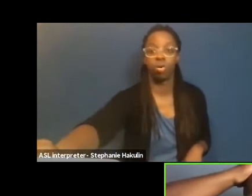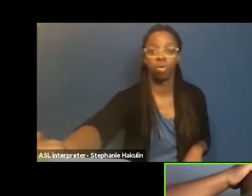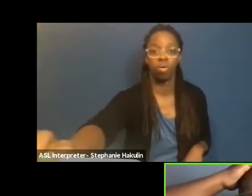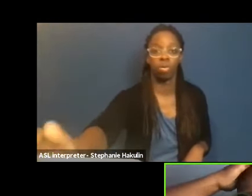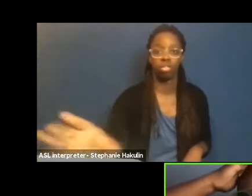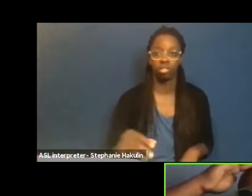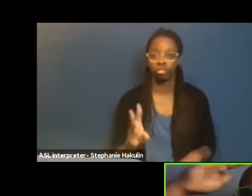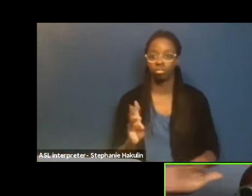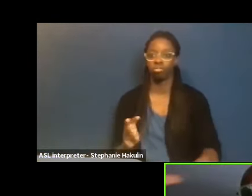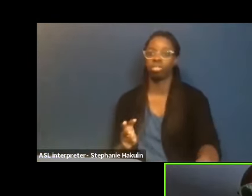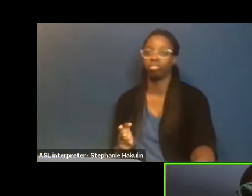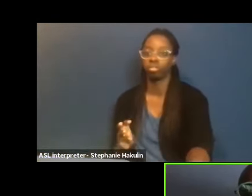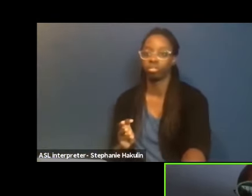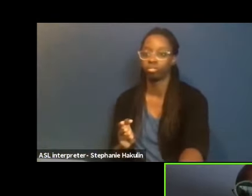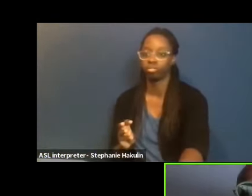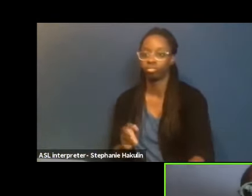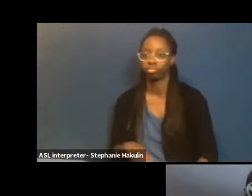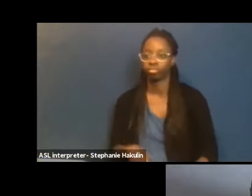Wow.